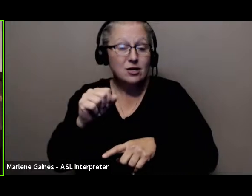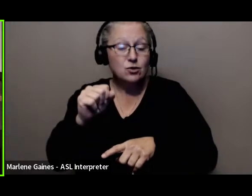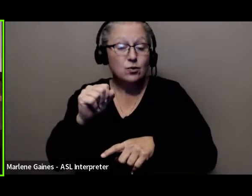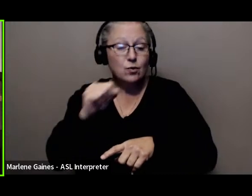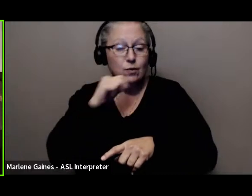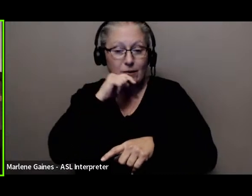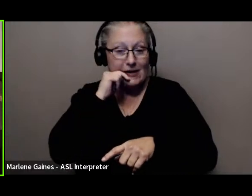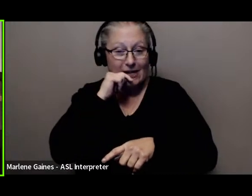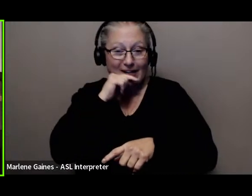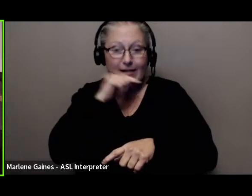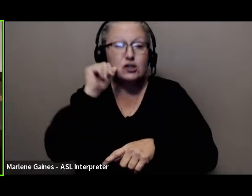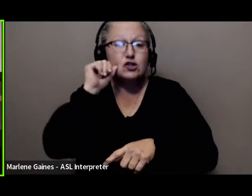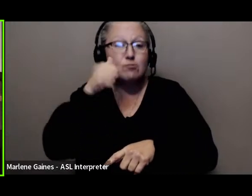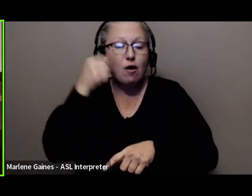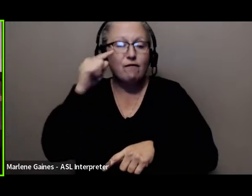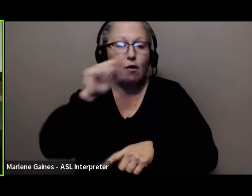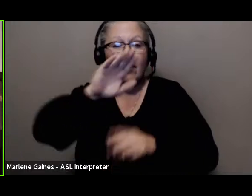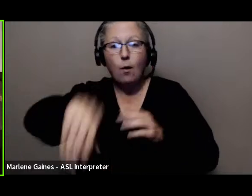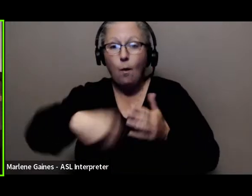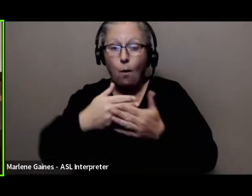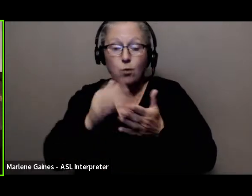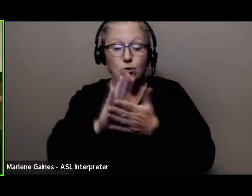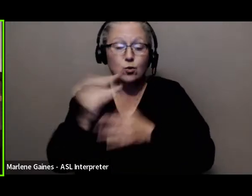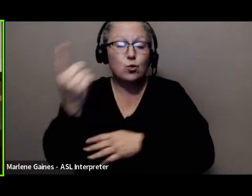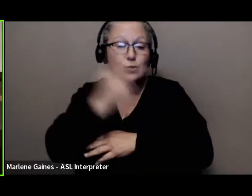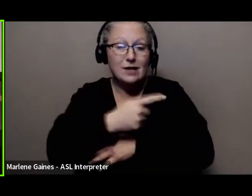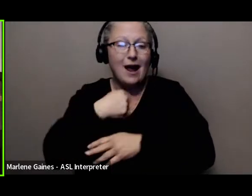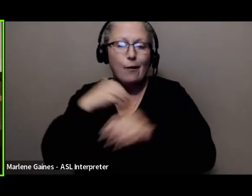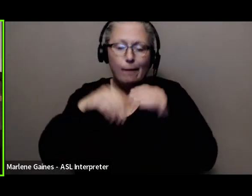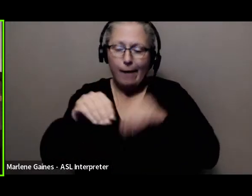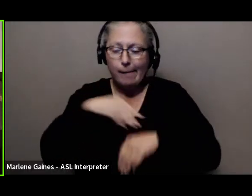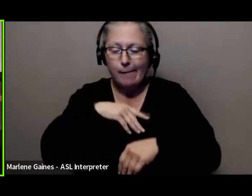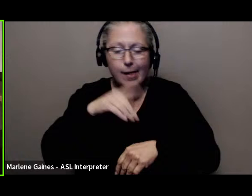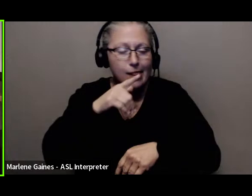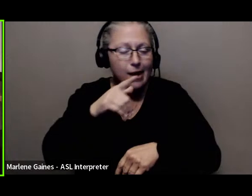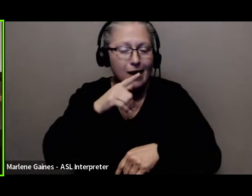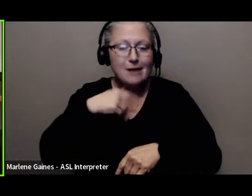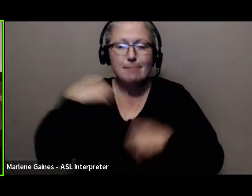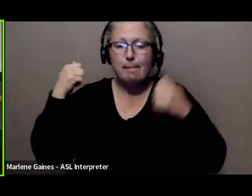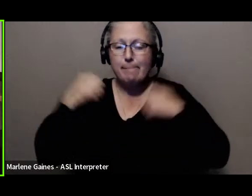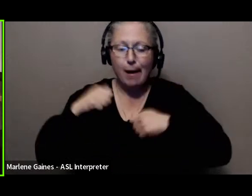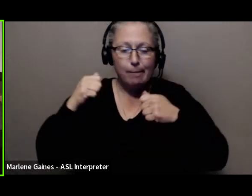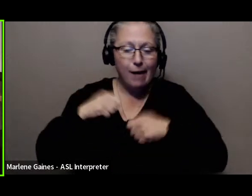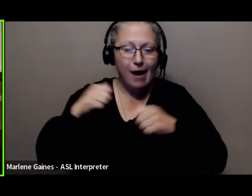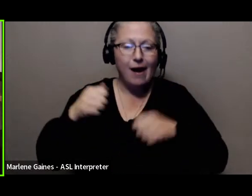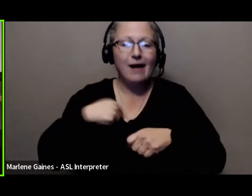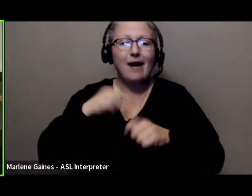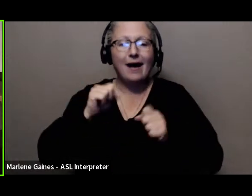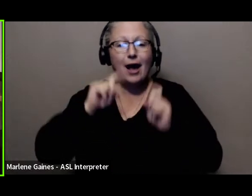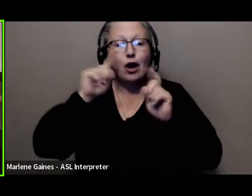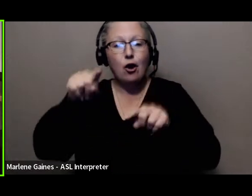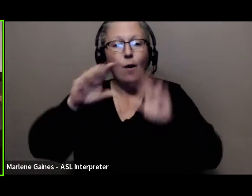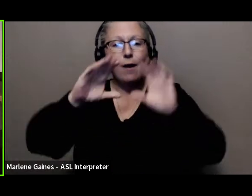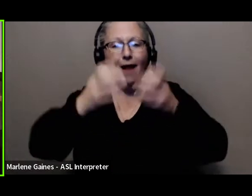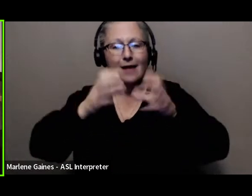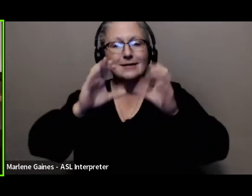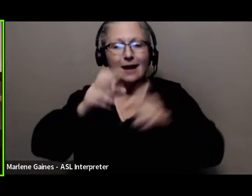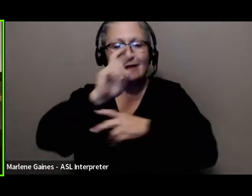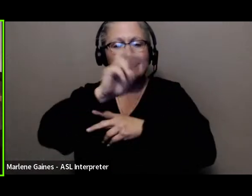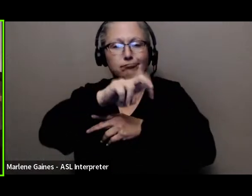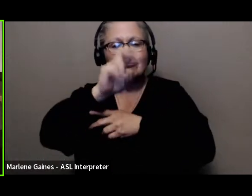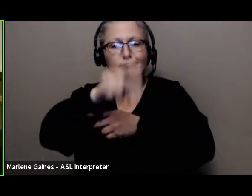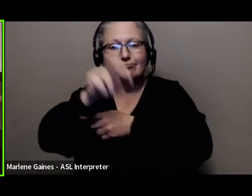School tomorrow for the entire school day. So I'll pack my lunch, I'll have my backpack on, and I'll get to go class to class to